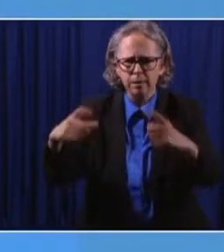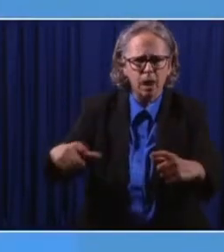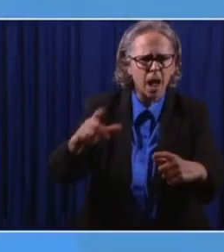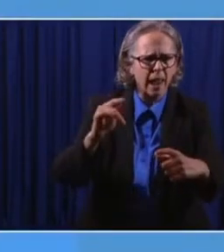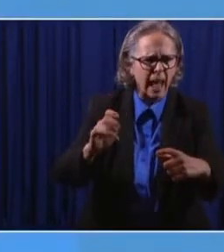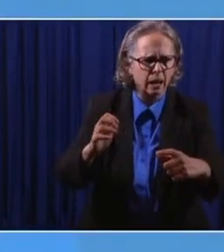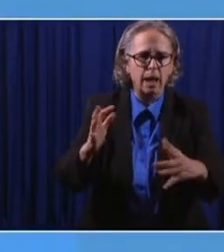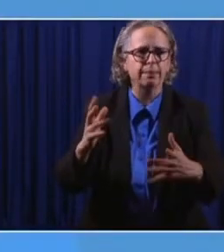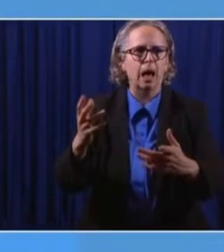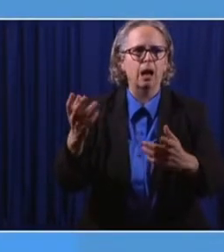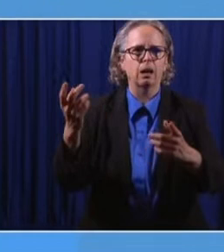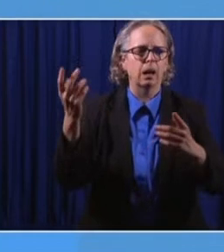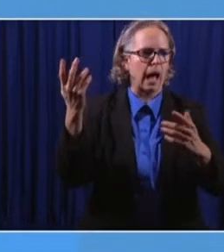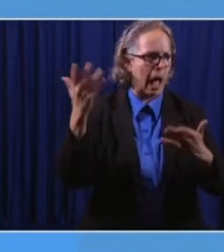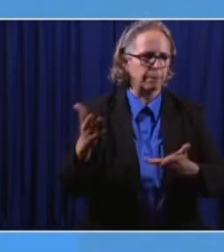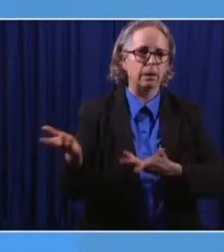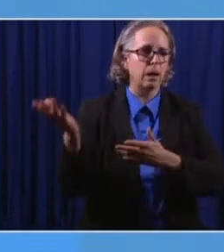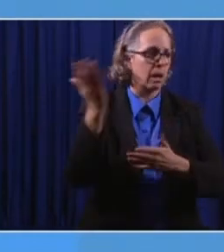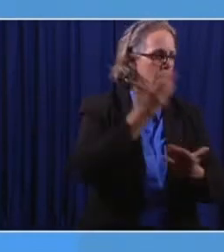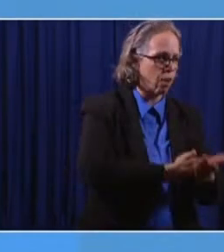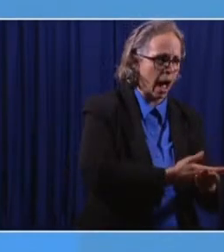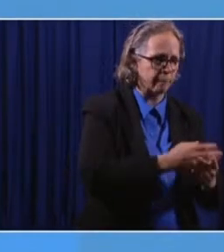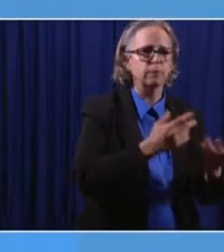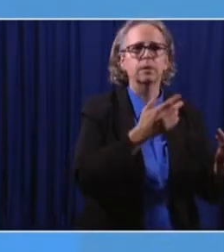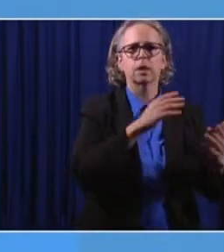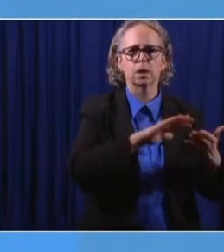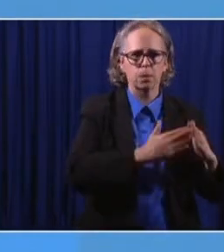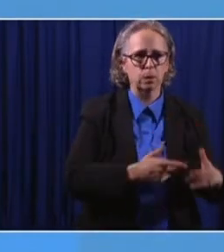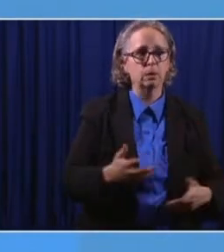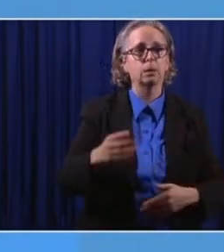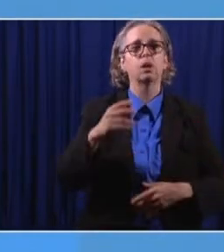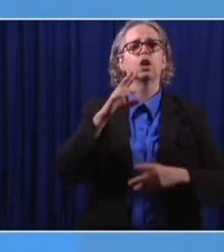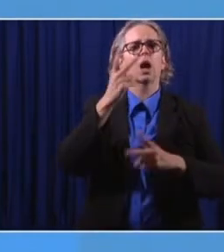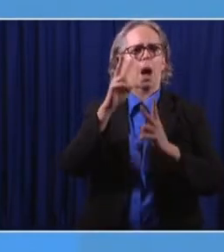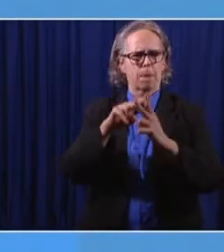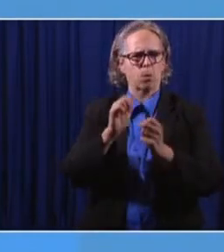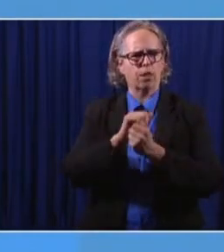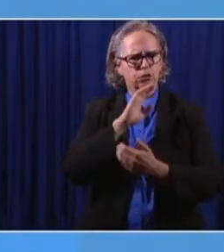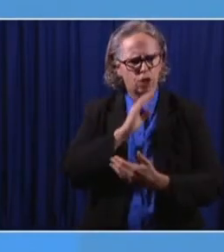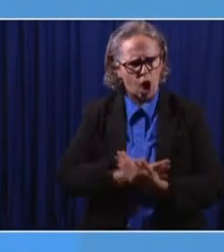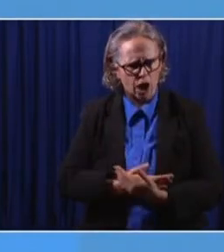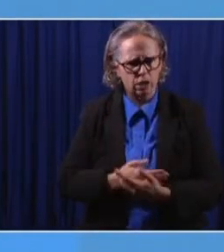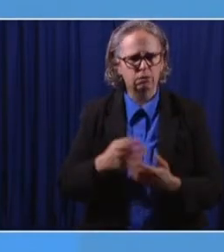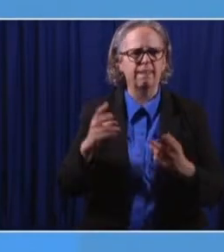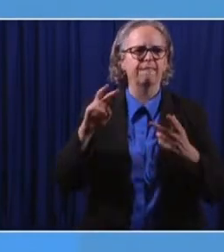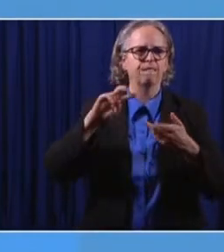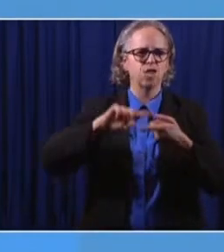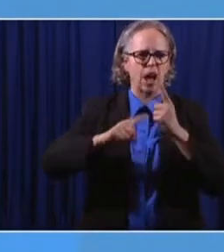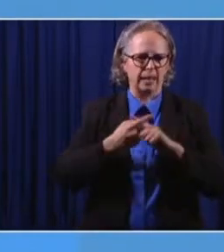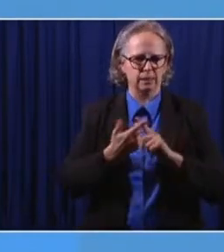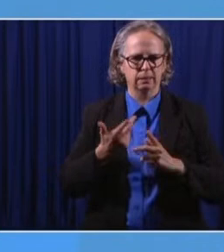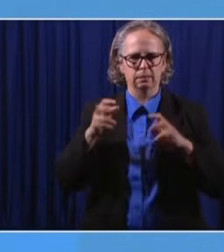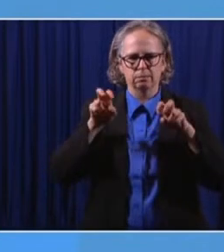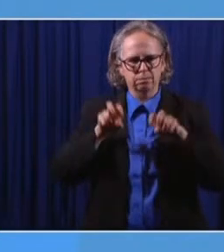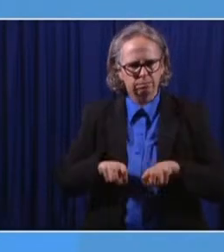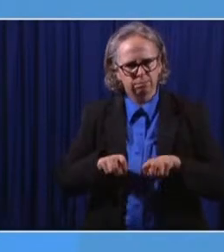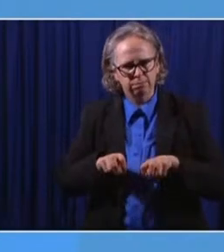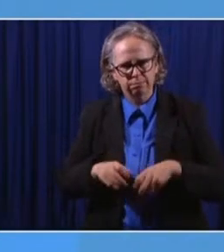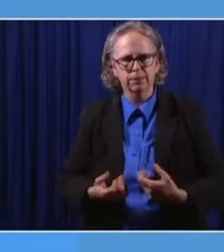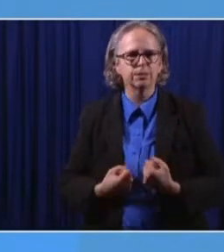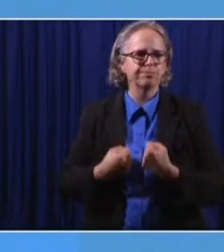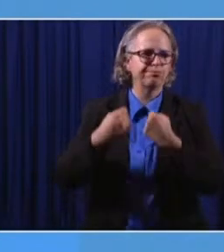their daughter and a family friend rode in the same vehicle on a 40-minute trip to a lake in Ohio. The family friend